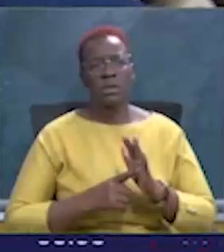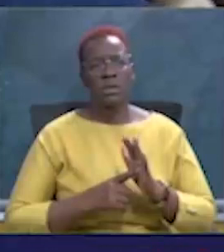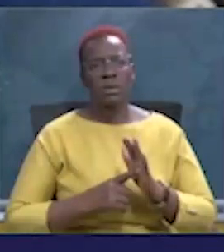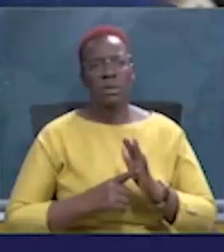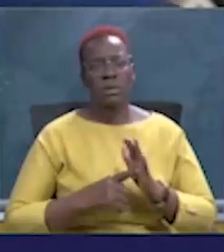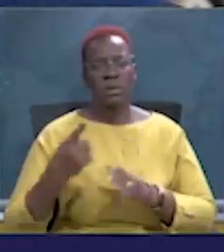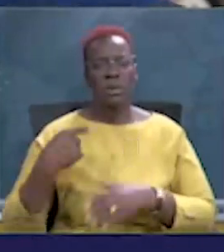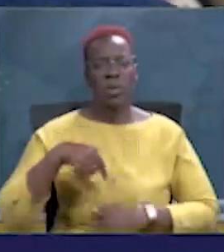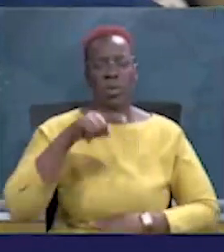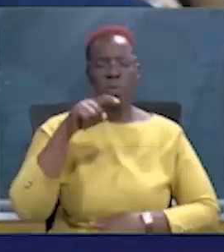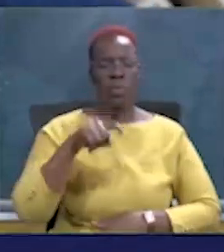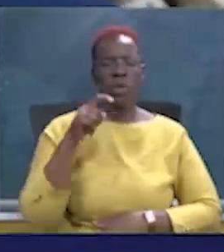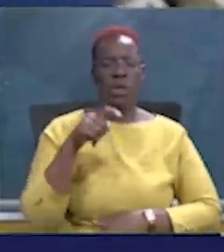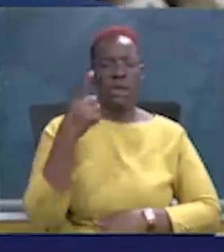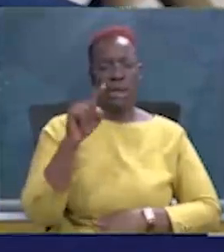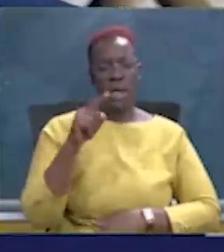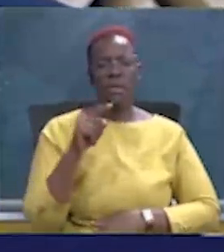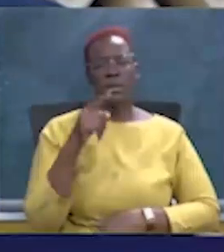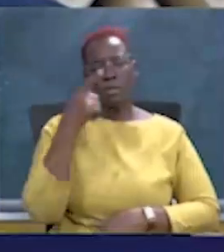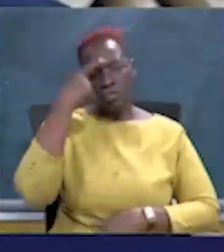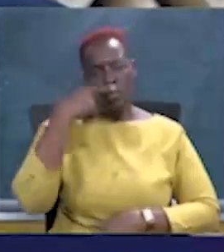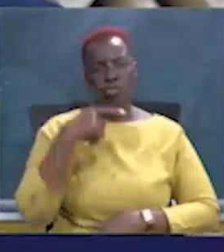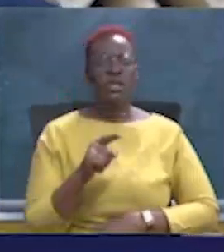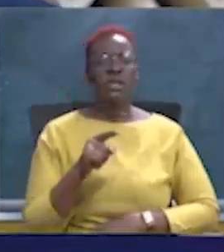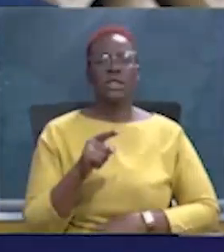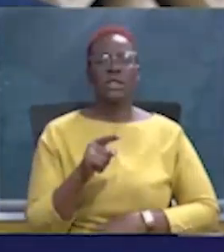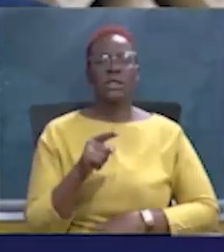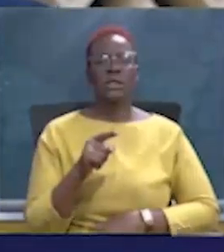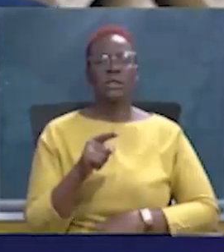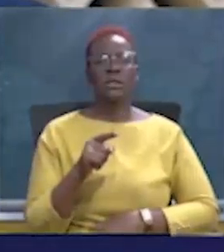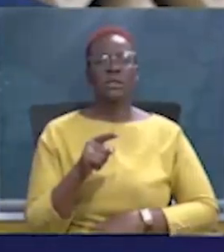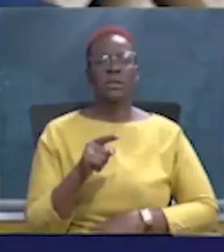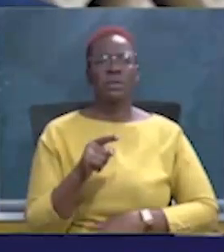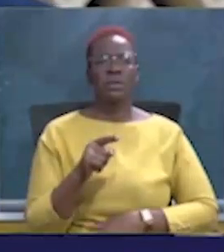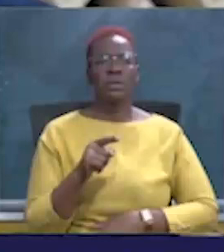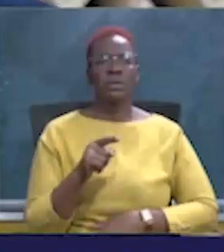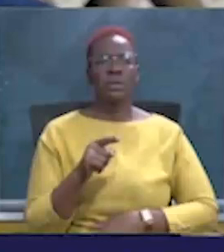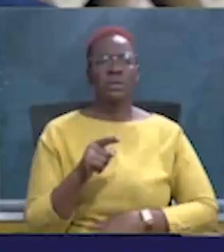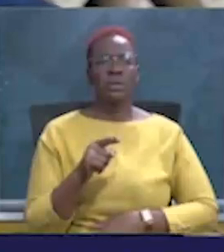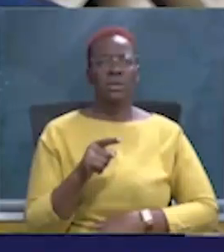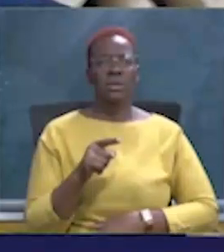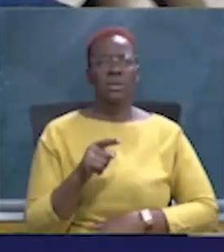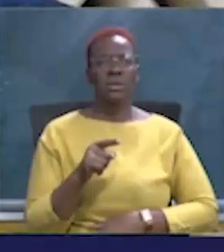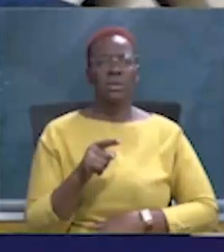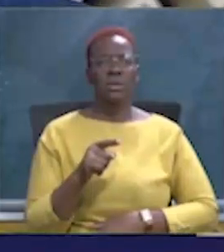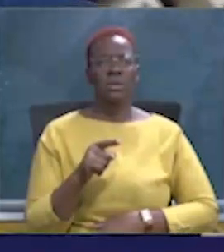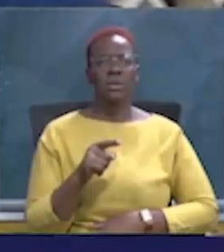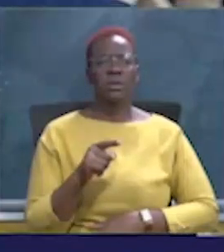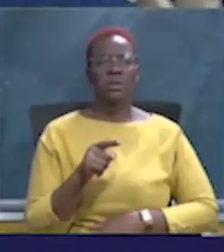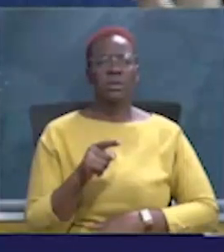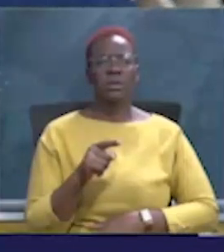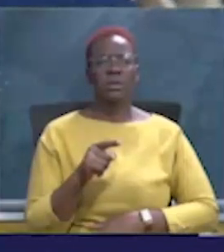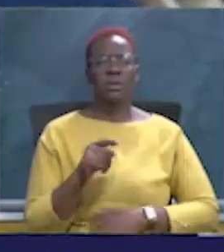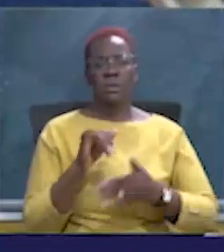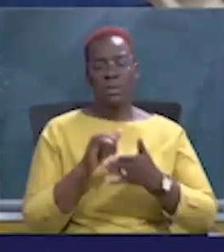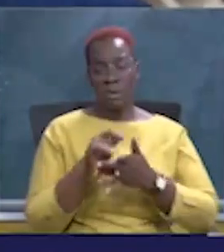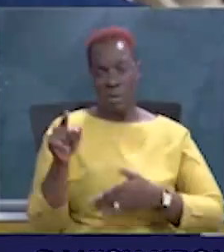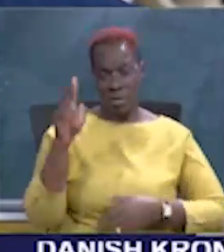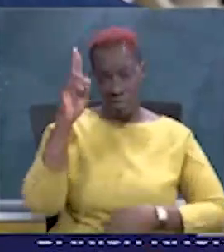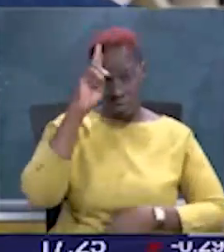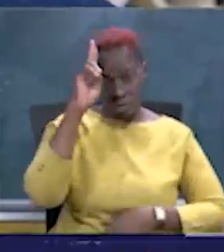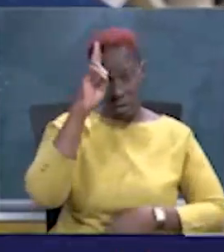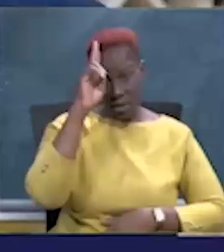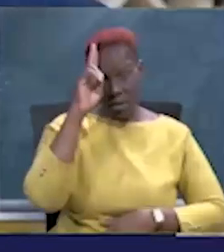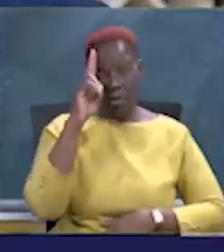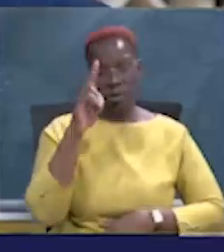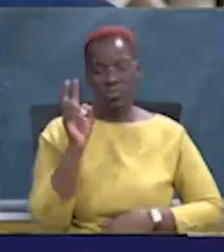we need proper policing, efficient policing, so that the police are